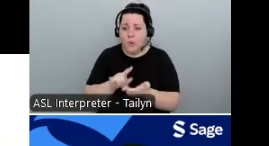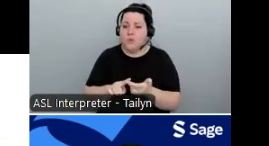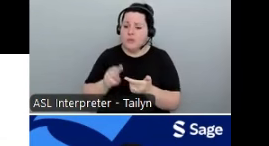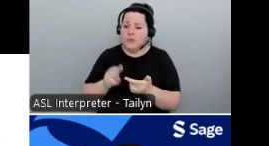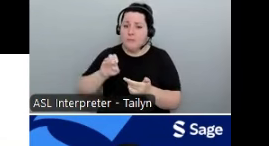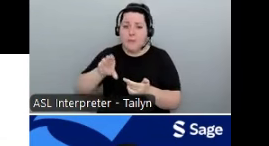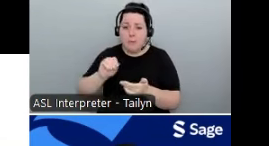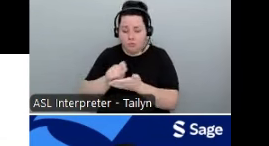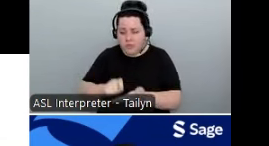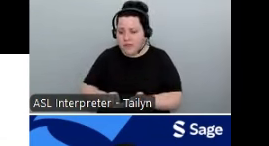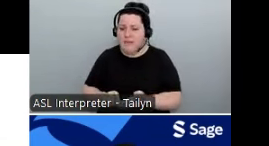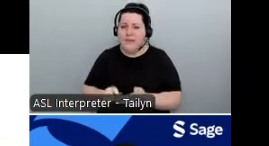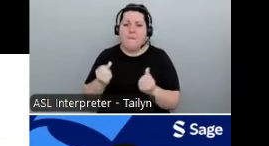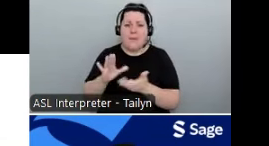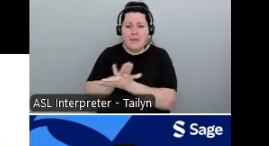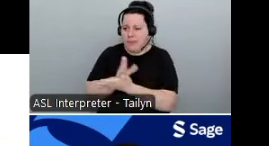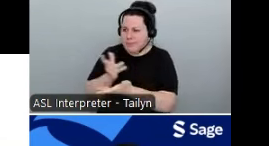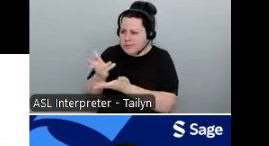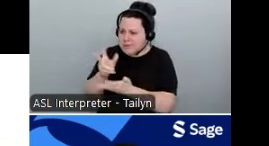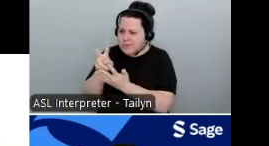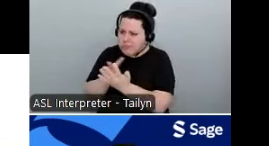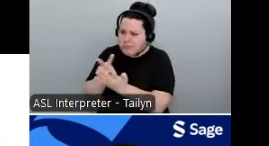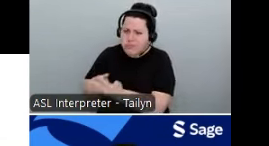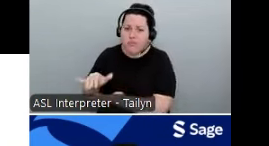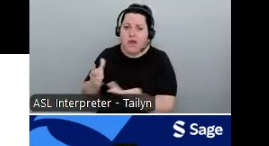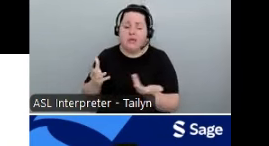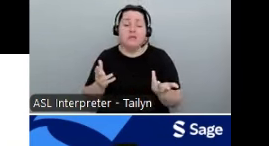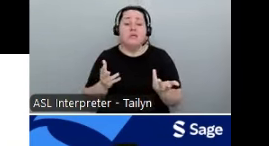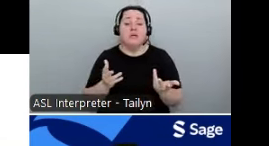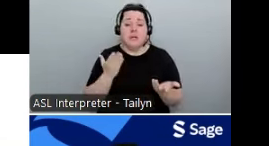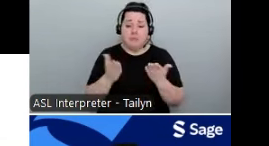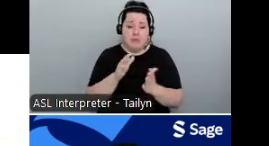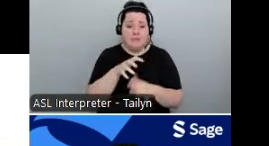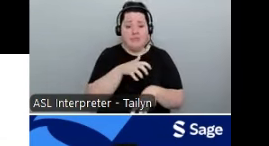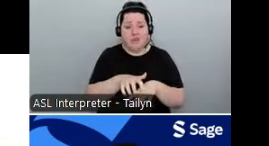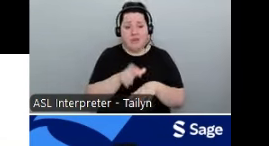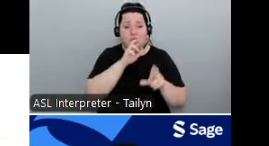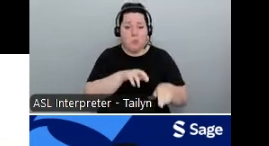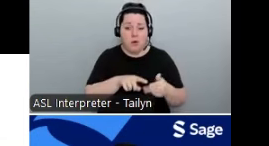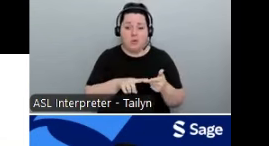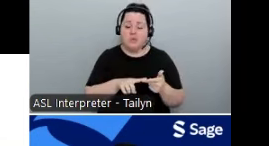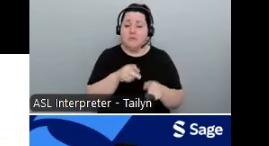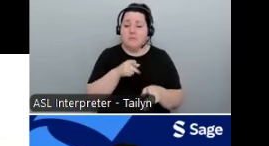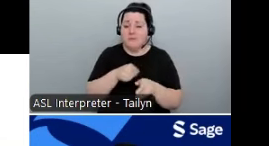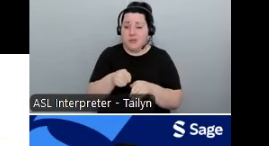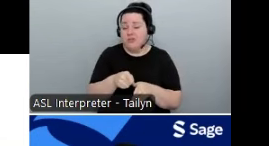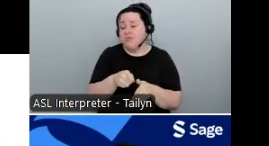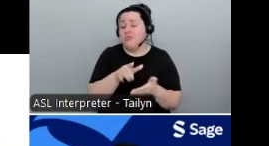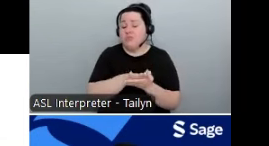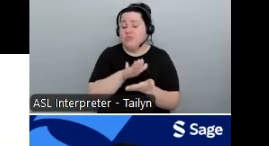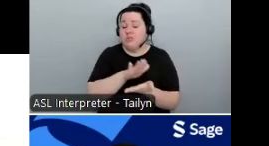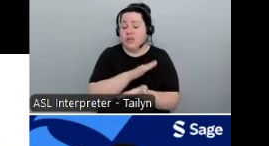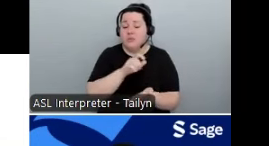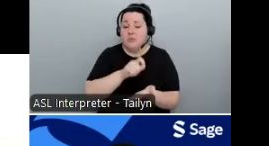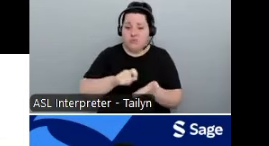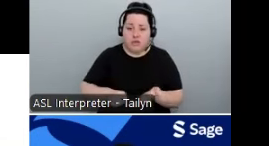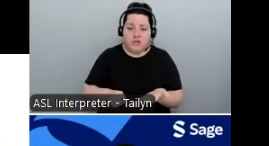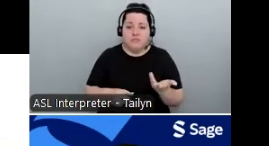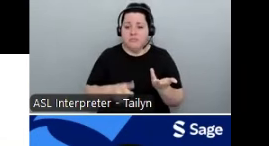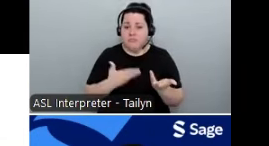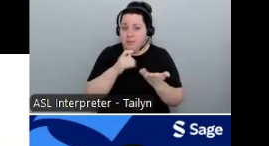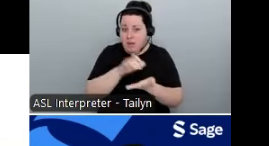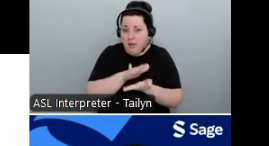with countless papers. You may have drafted reports, written professional documents outside of academia, given presentations, or even